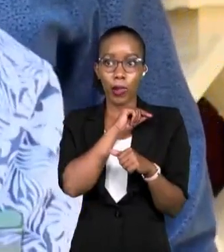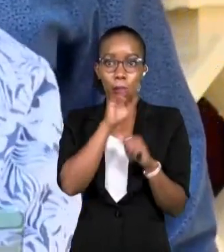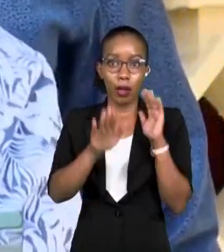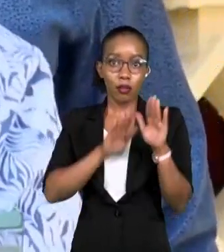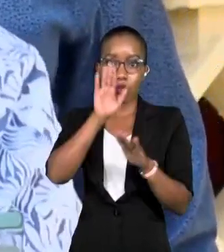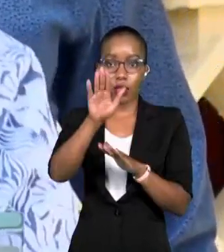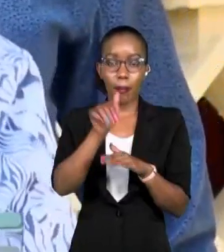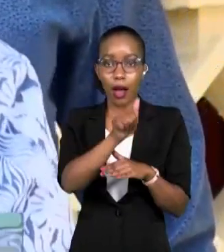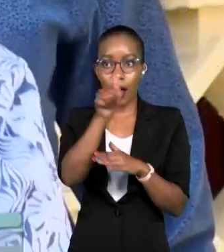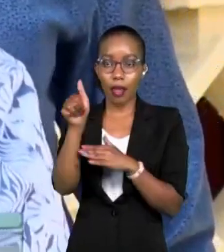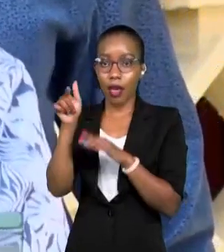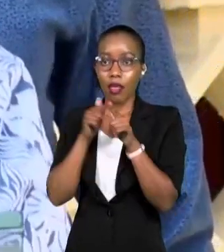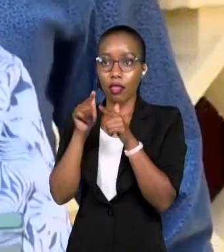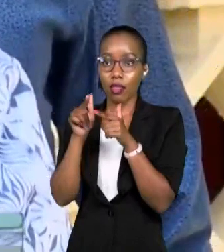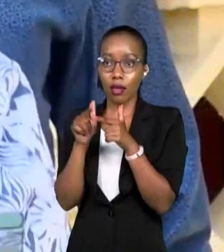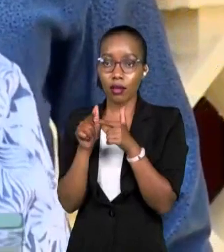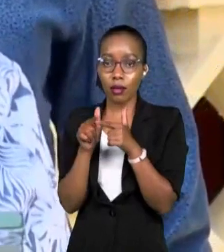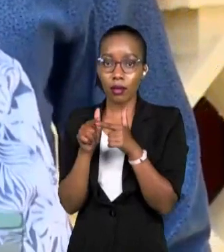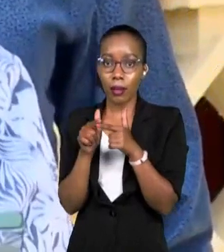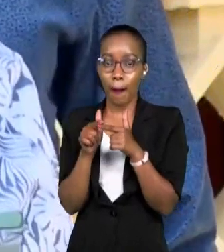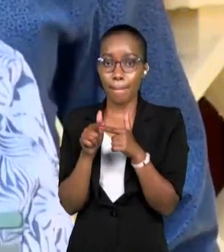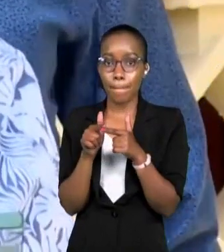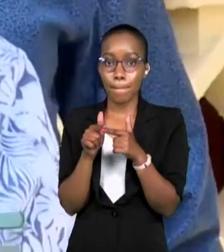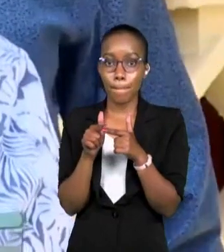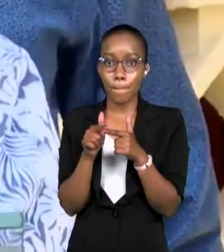nyingine na kusema kwamba